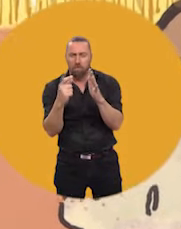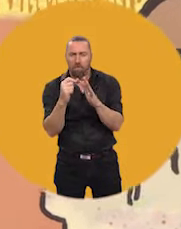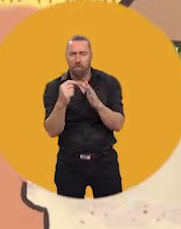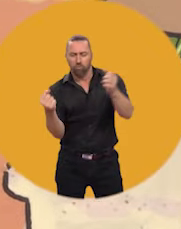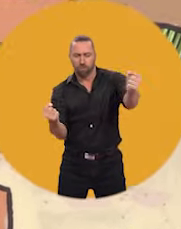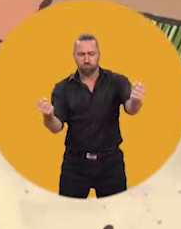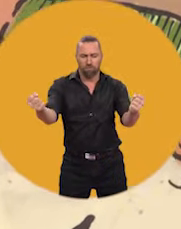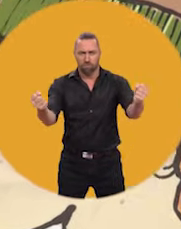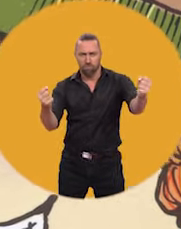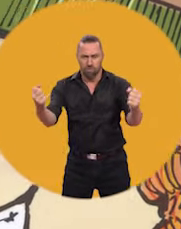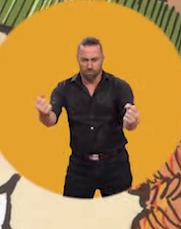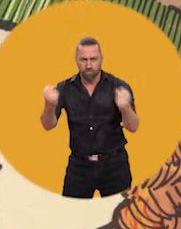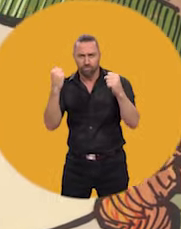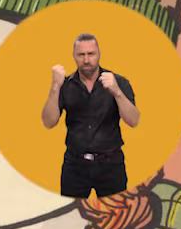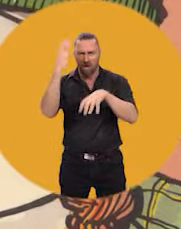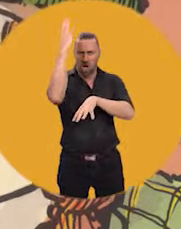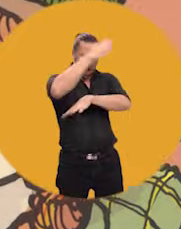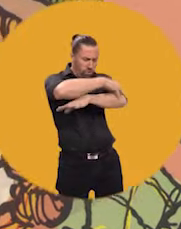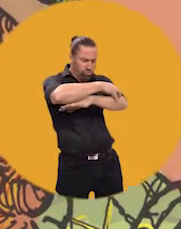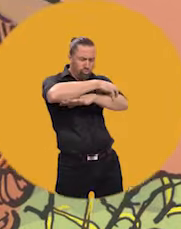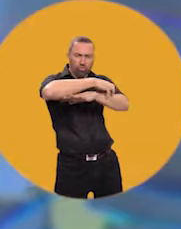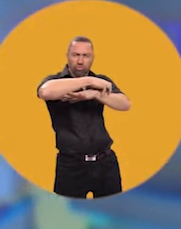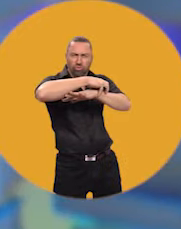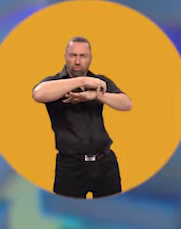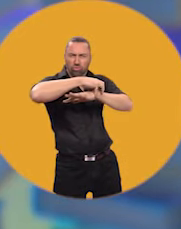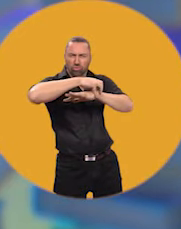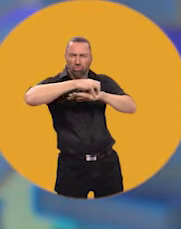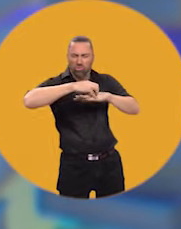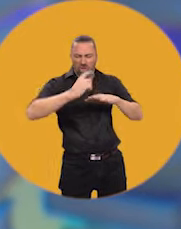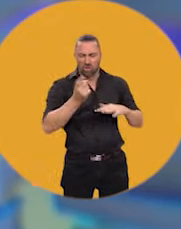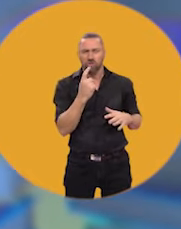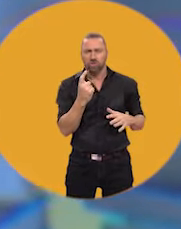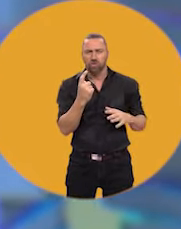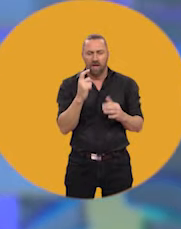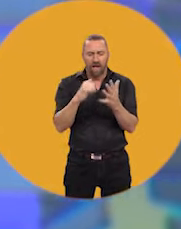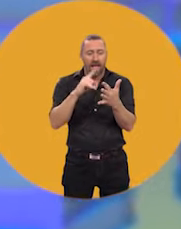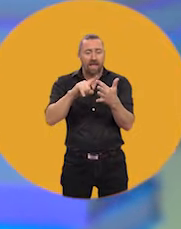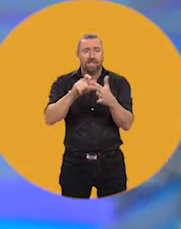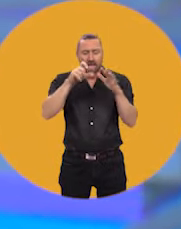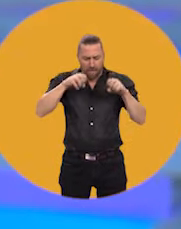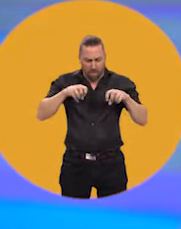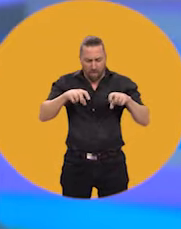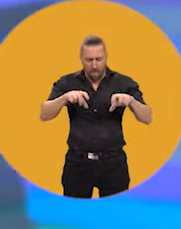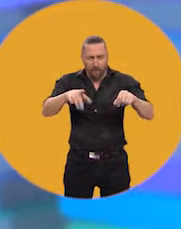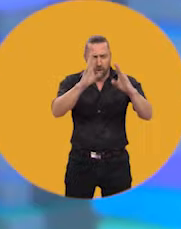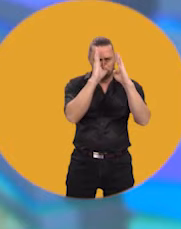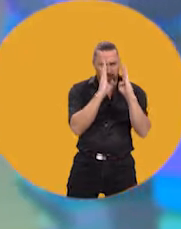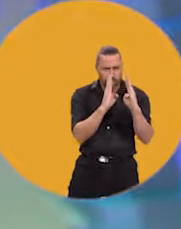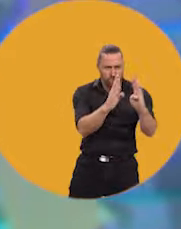was strong. Their plow had new tines. They planted their seeds in the straightest of lines.